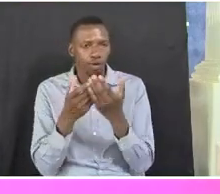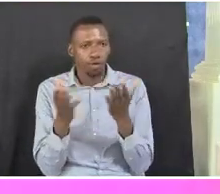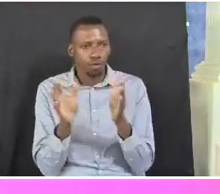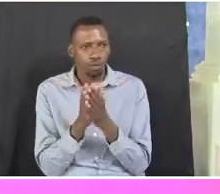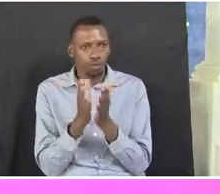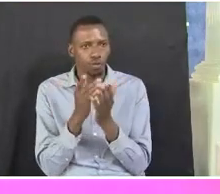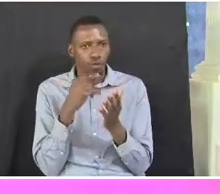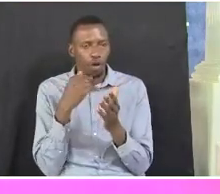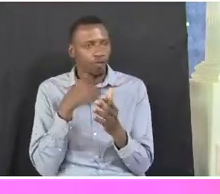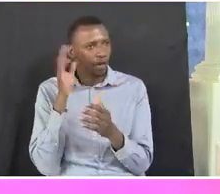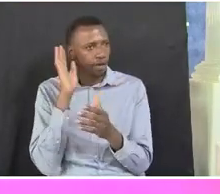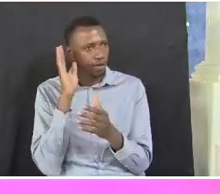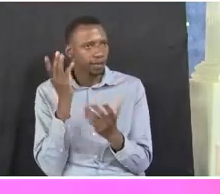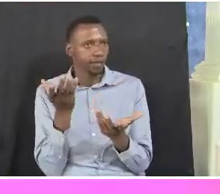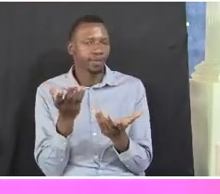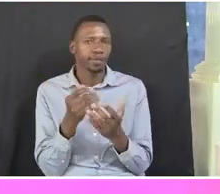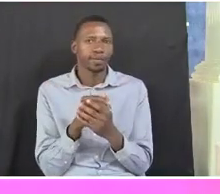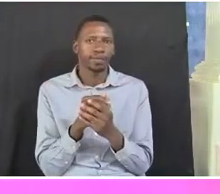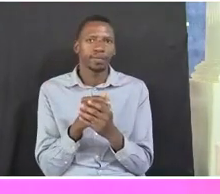those books?